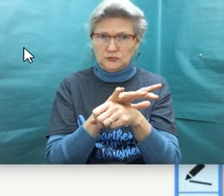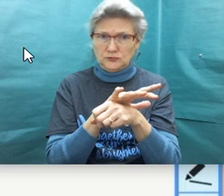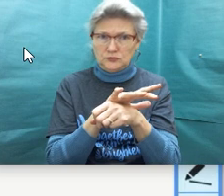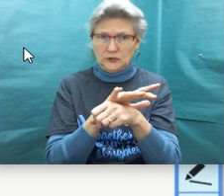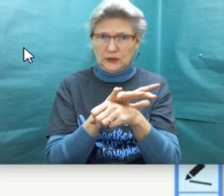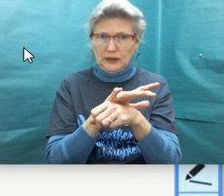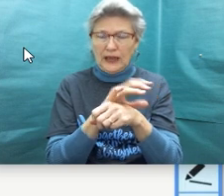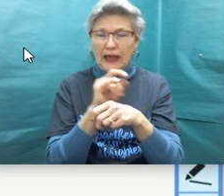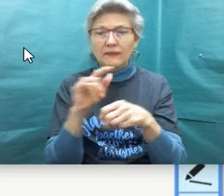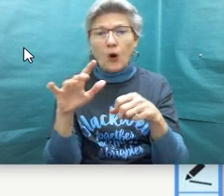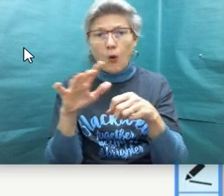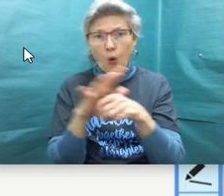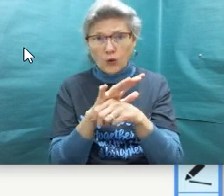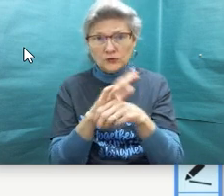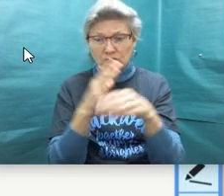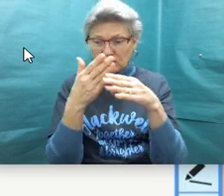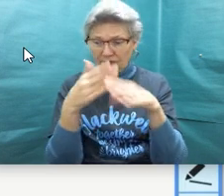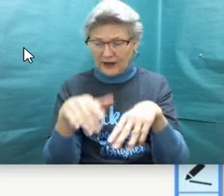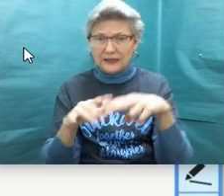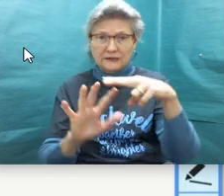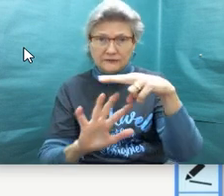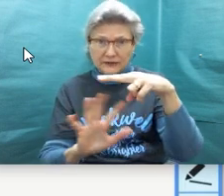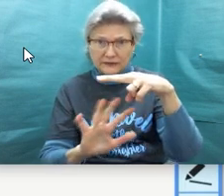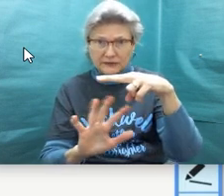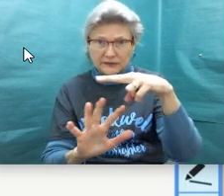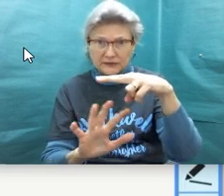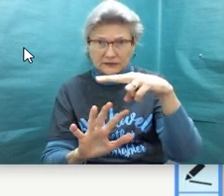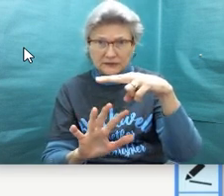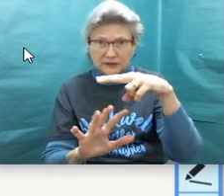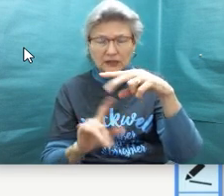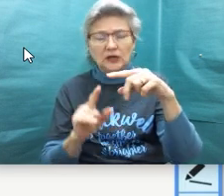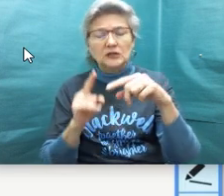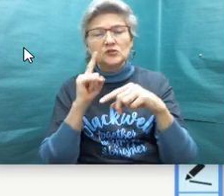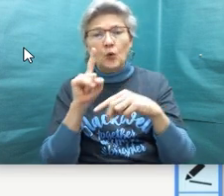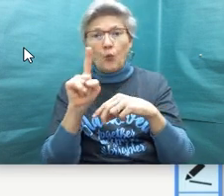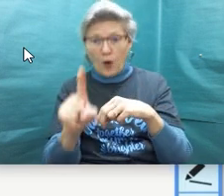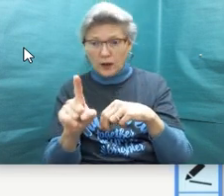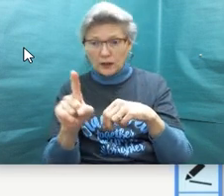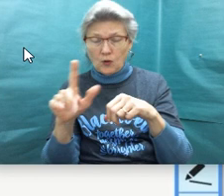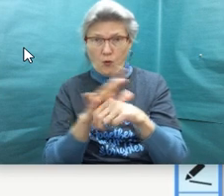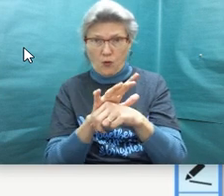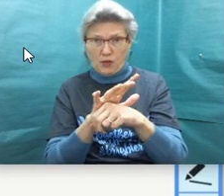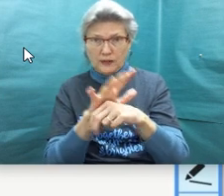are 5/5. They're the same thing, right? A whole, same as 5/5.